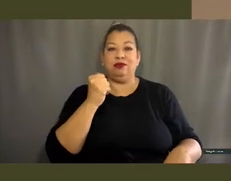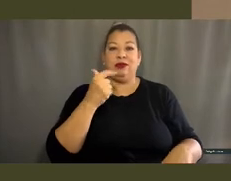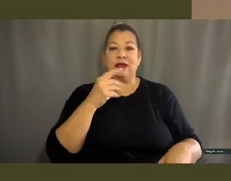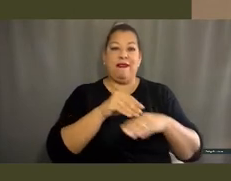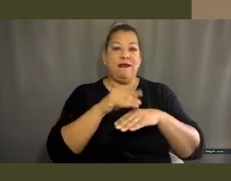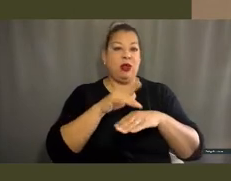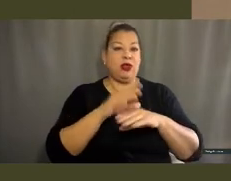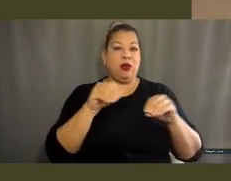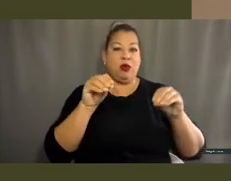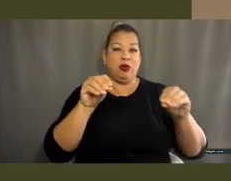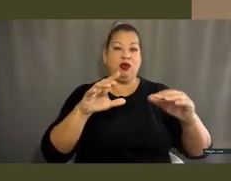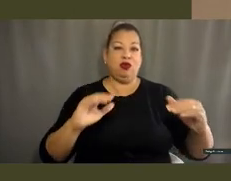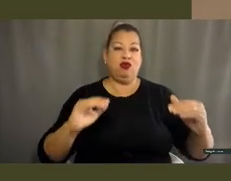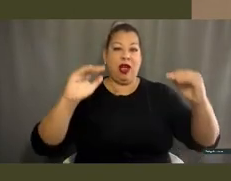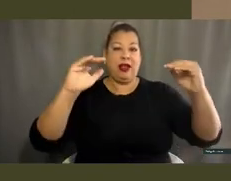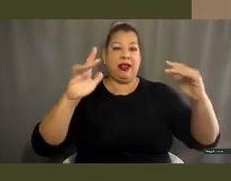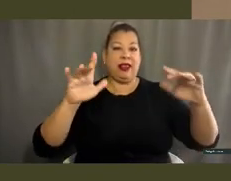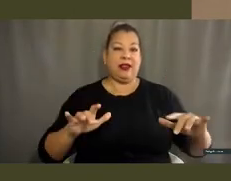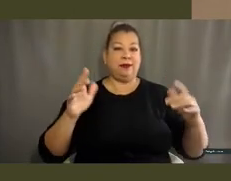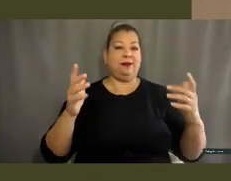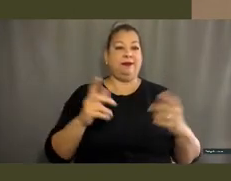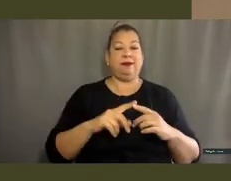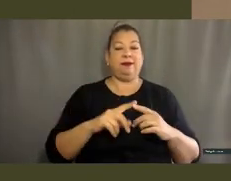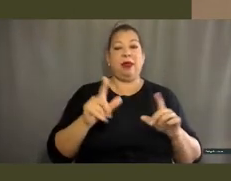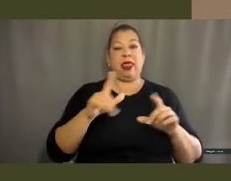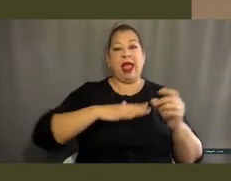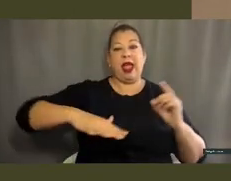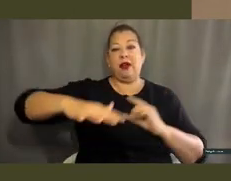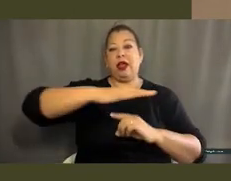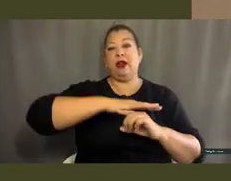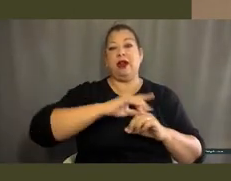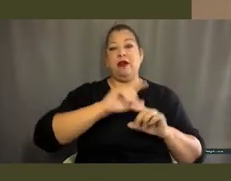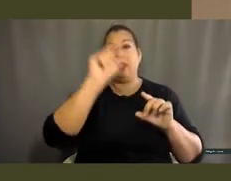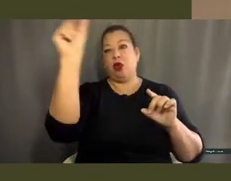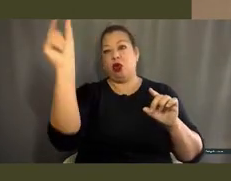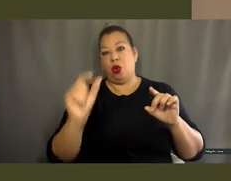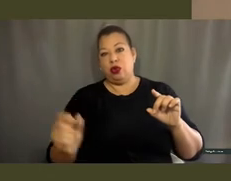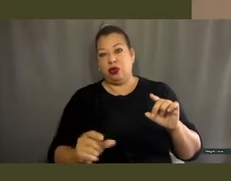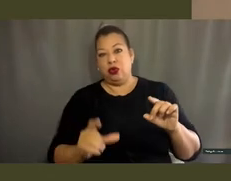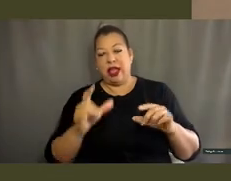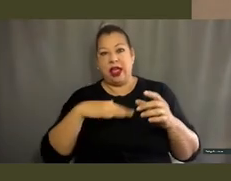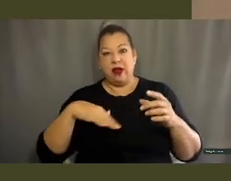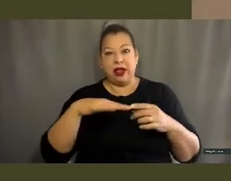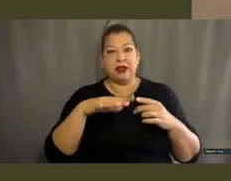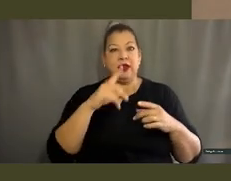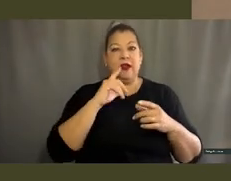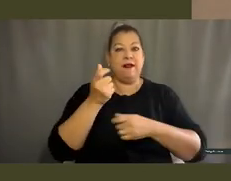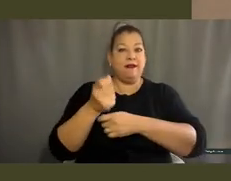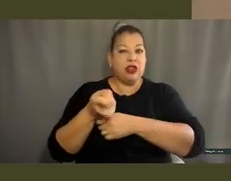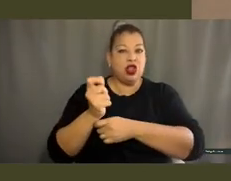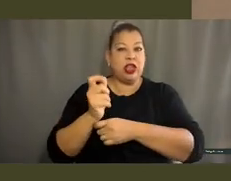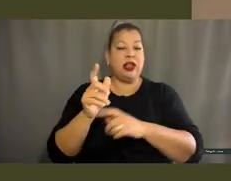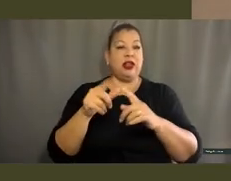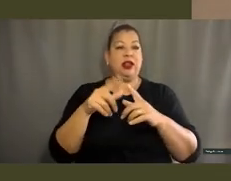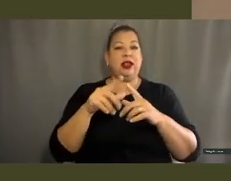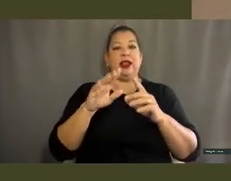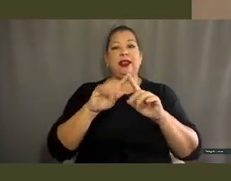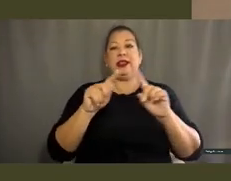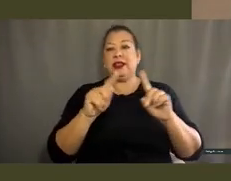And I think there's the area around coastal zones where there's fishing, where there's ecosystem degradation, where we